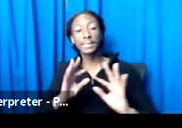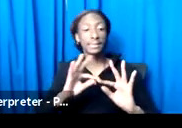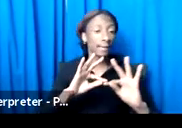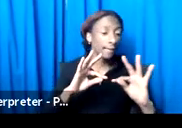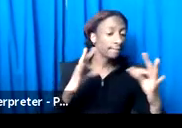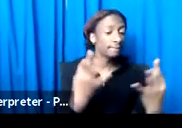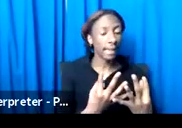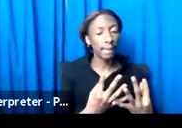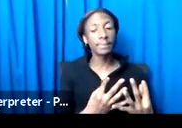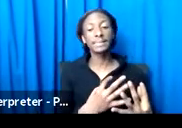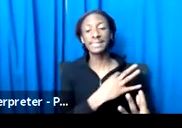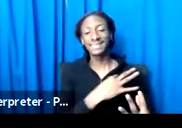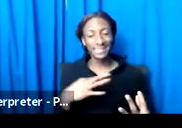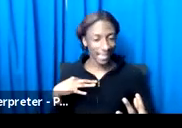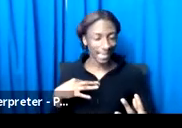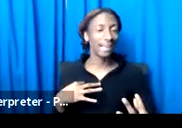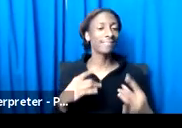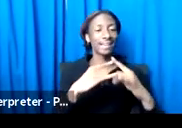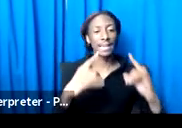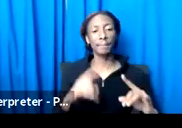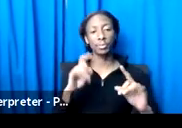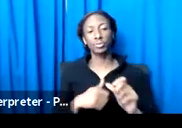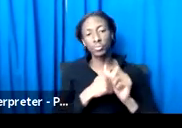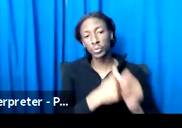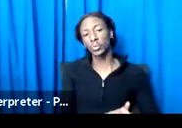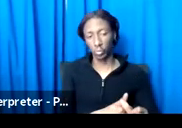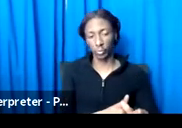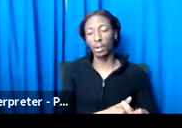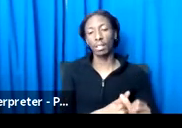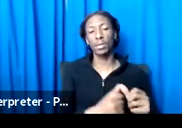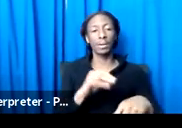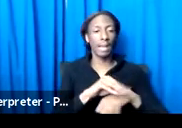for travelers before camp arrival to reduce exposure to COVID-19.